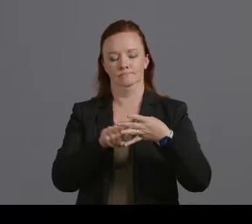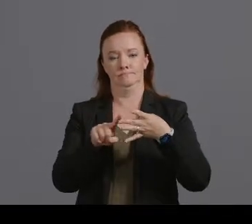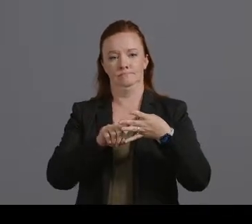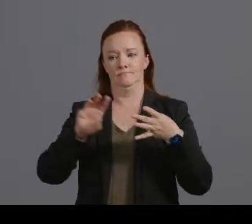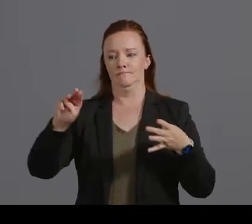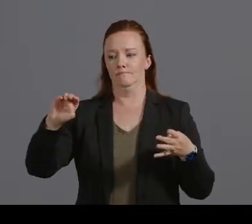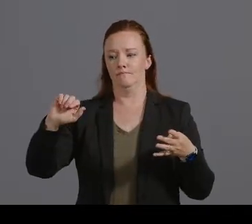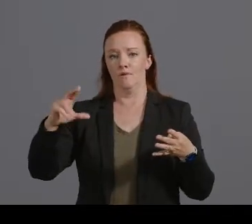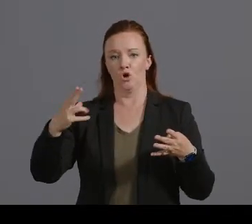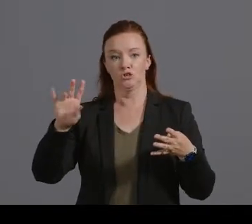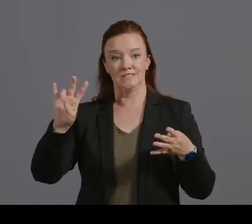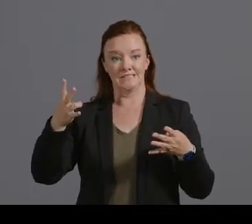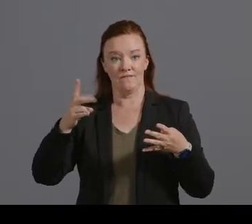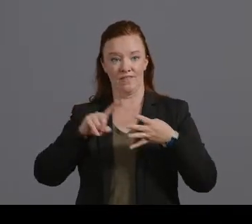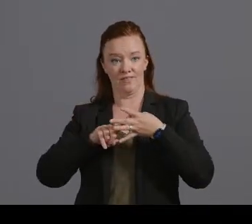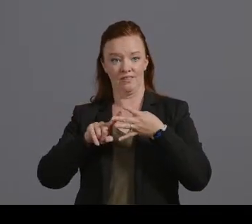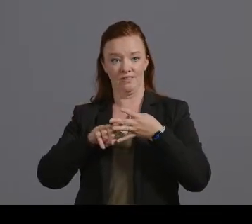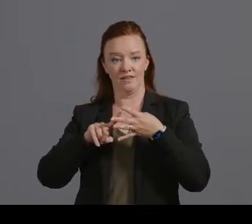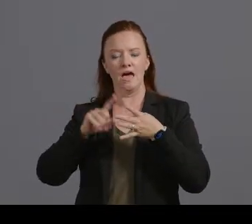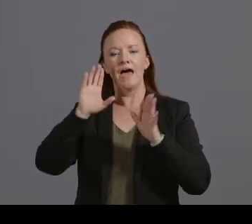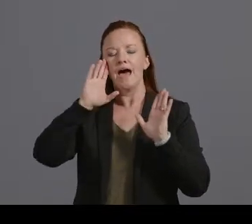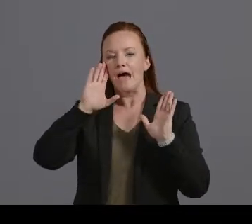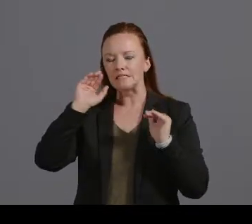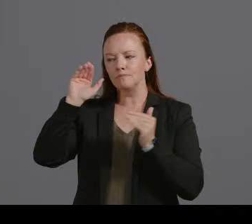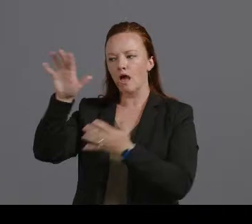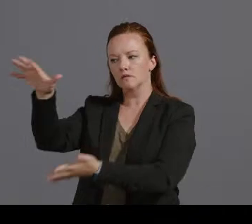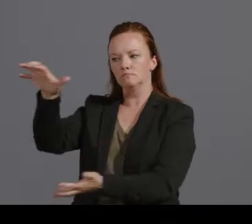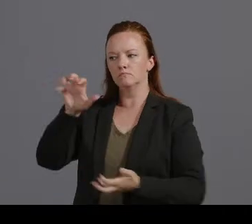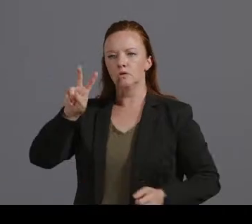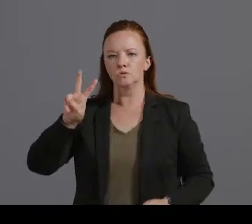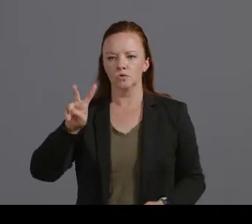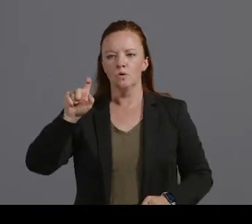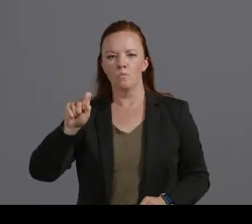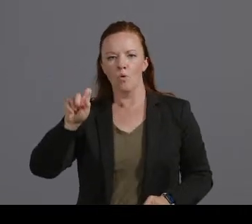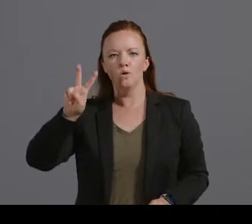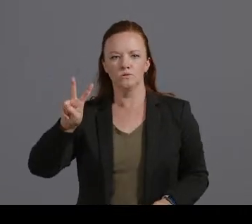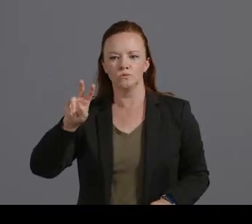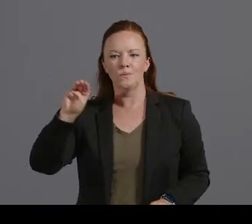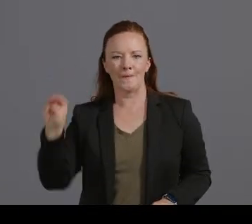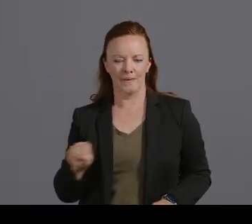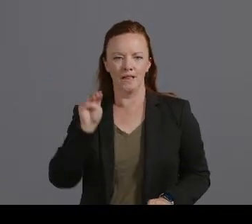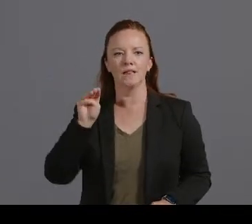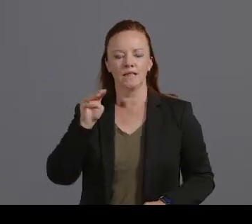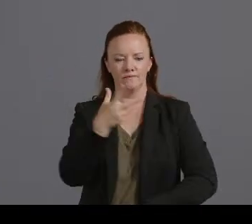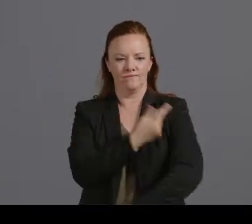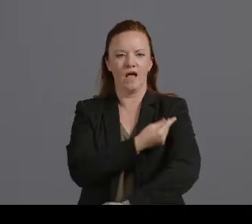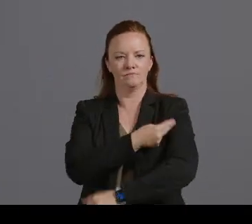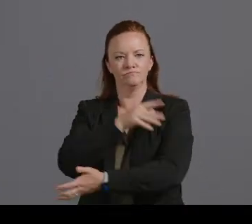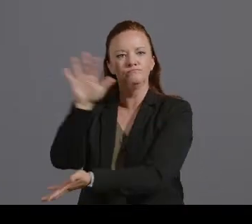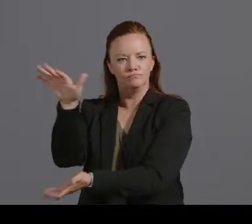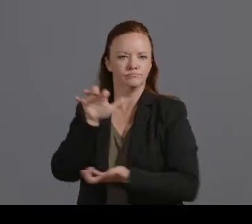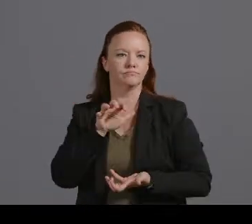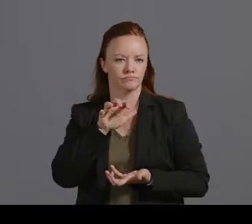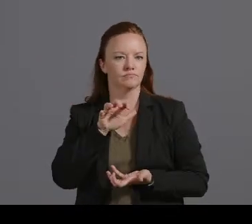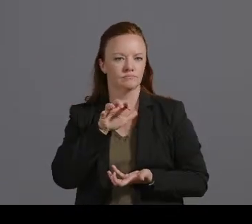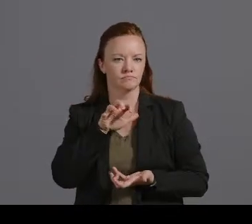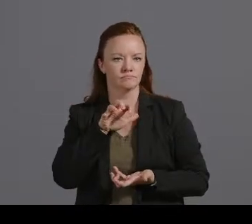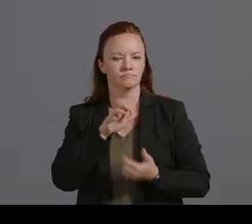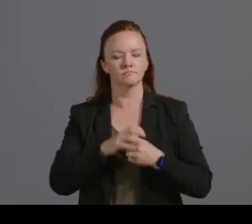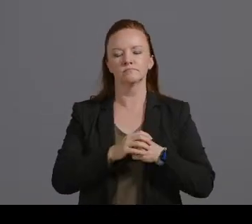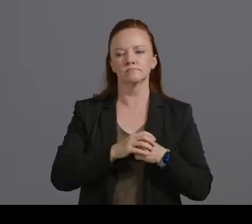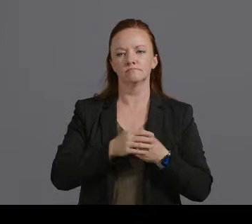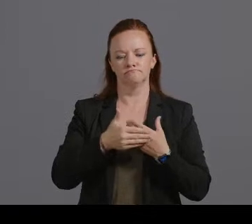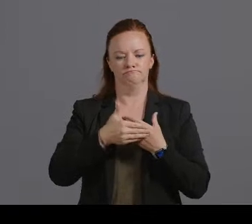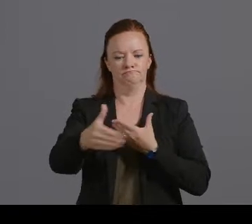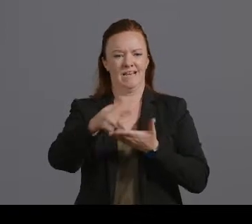receive a projected total of over 2.2 million doses in total. This next week, we anticipate